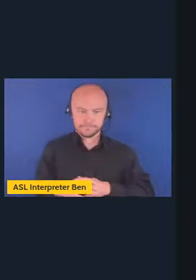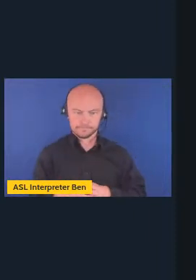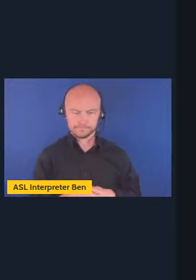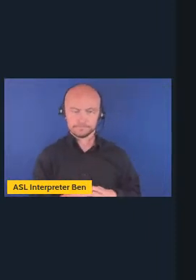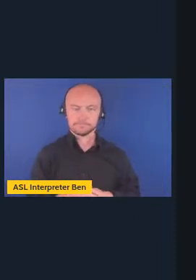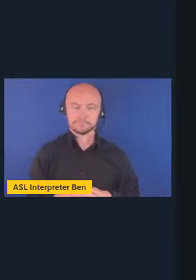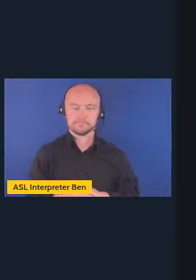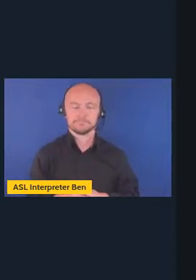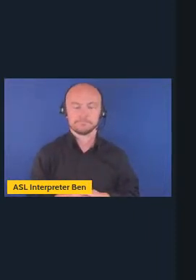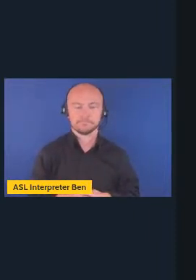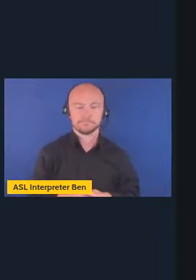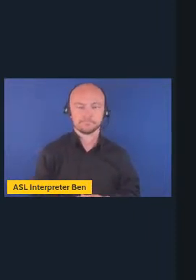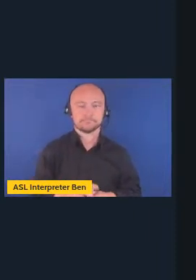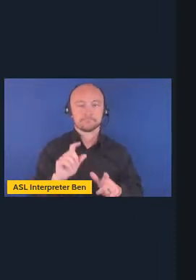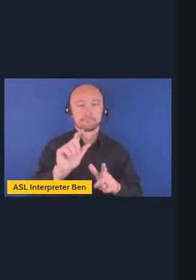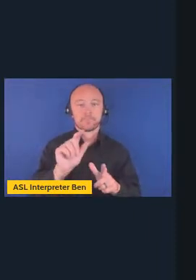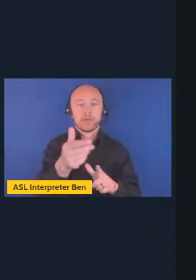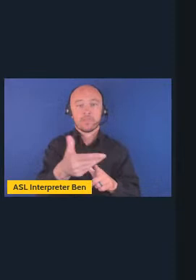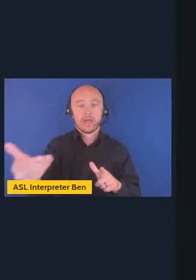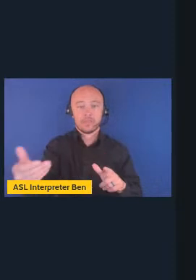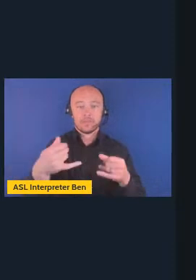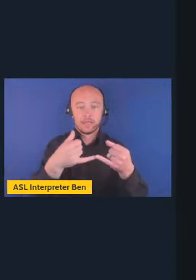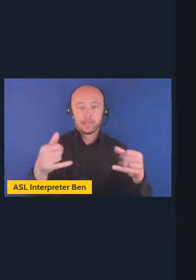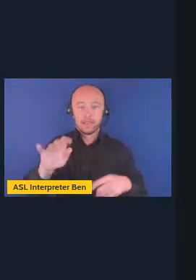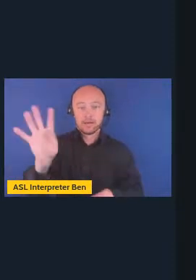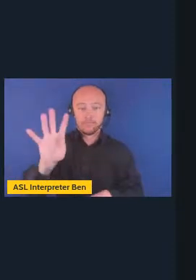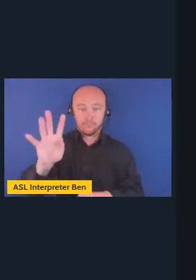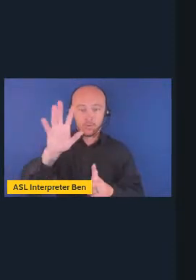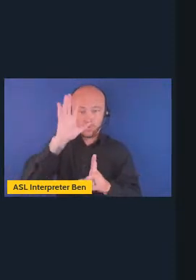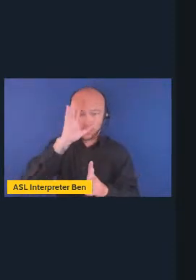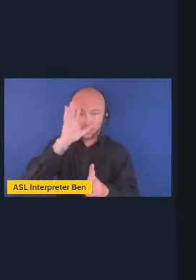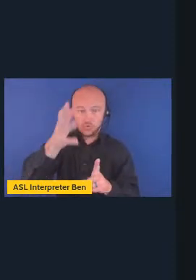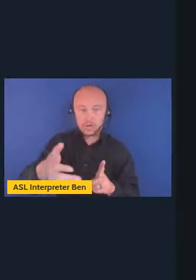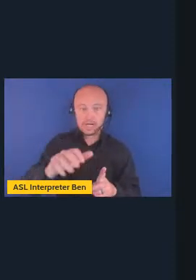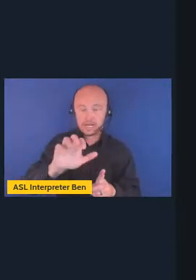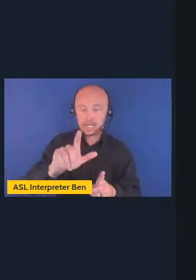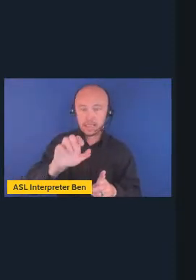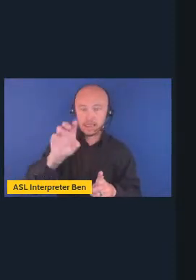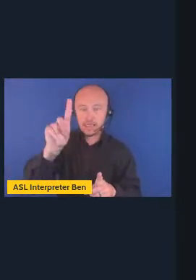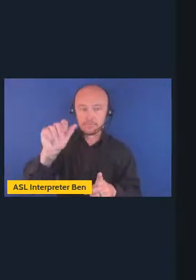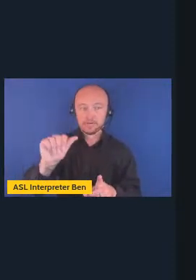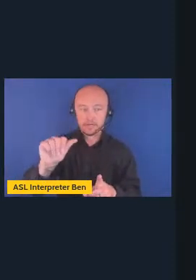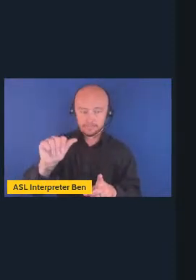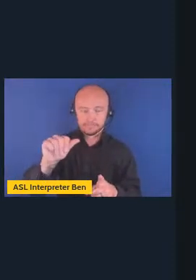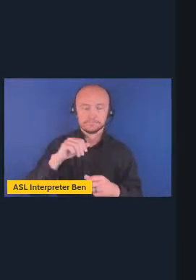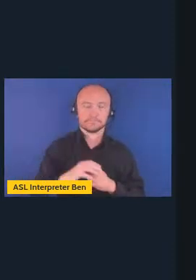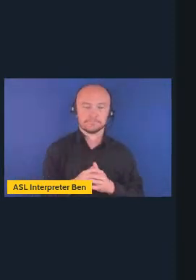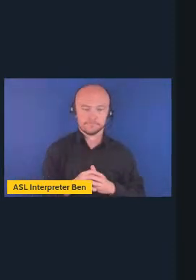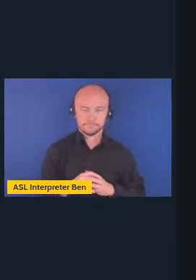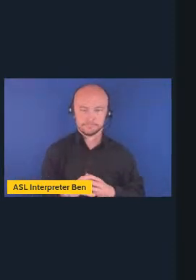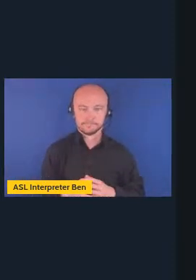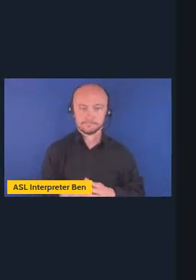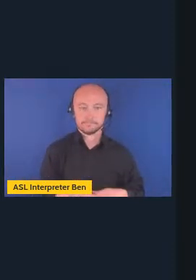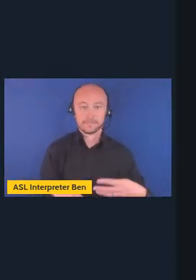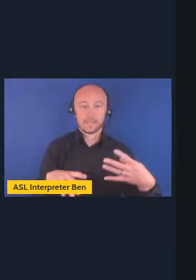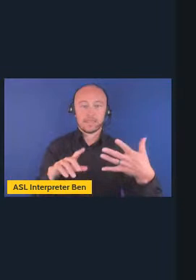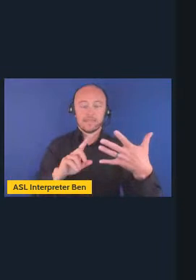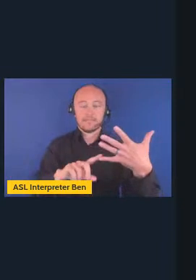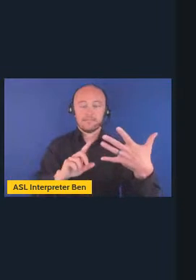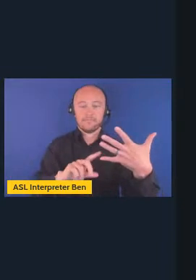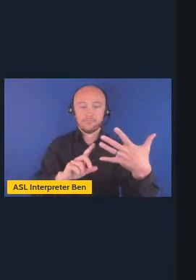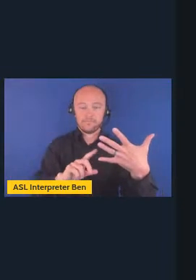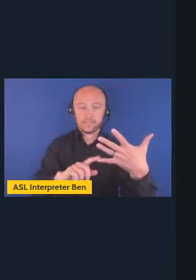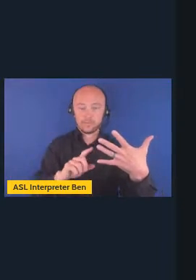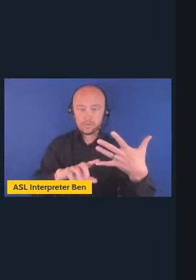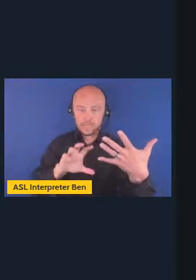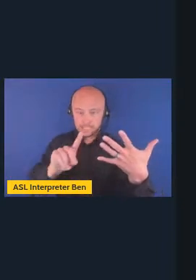3. And the other thing, line 4, also creating a Lambda function. In AWS, it's going to be a Lambda function. But then line 5 is actually